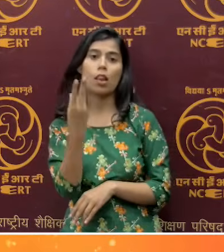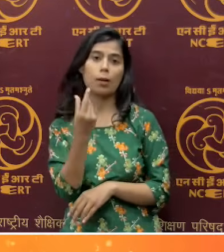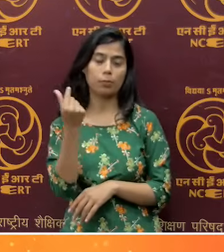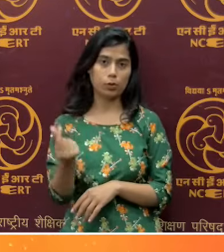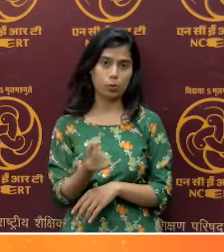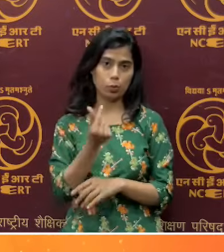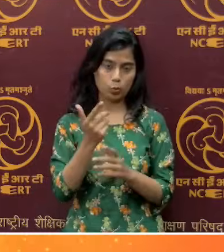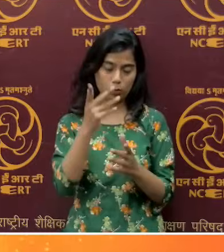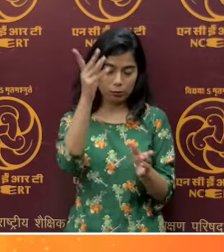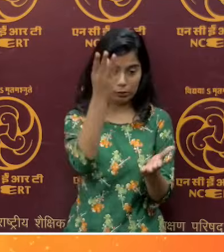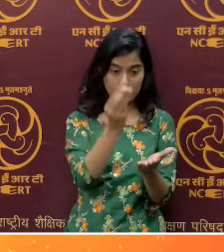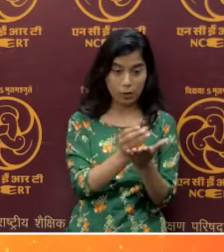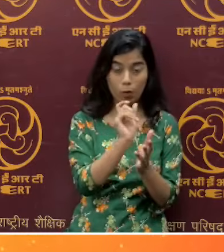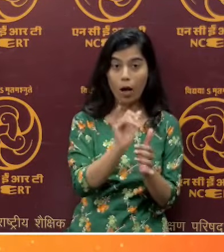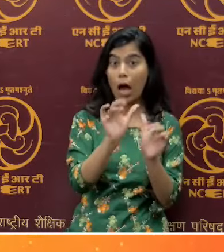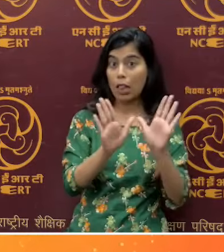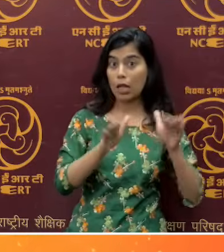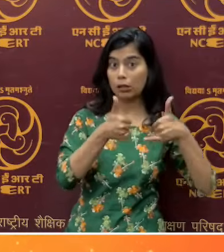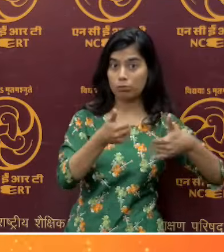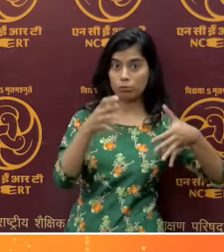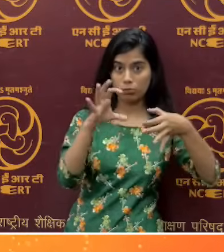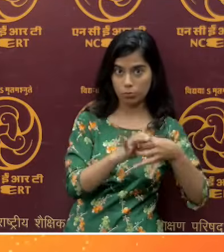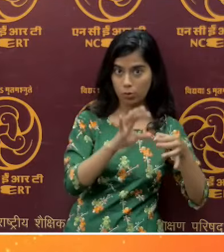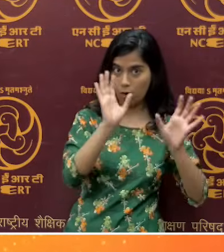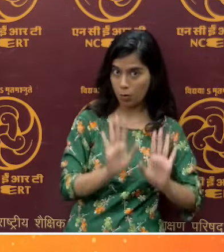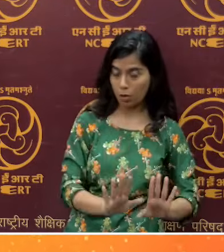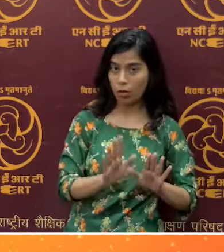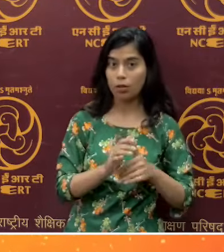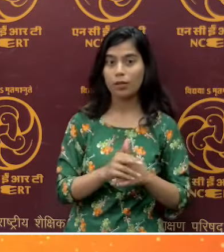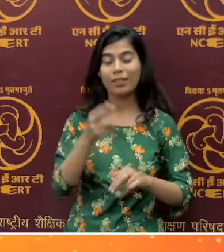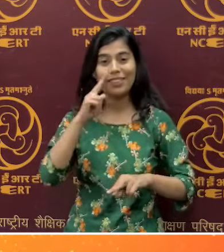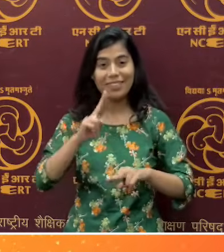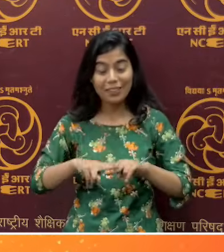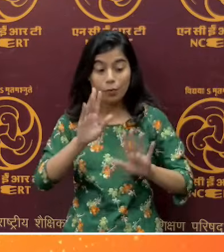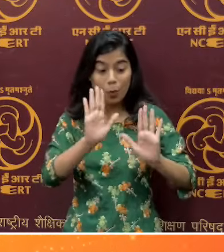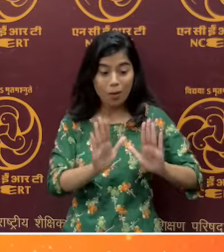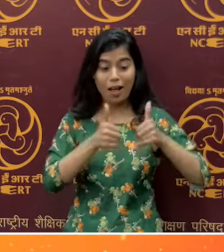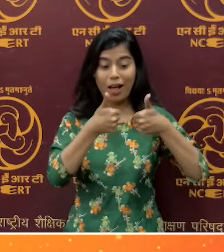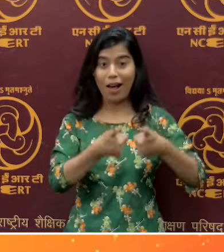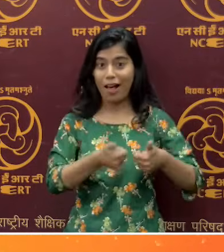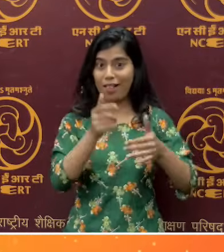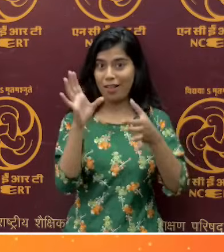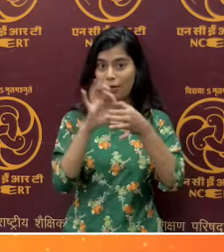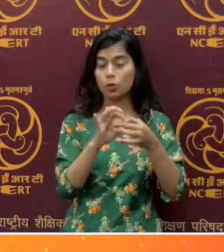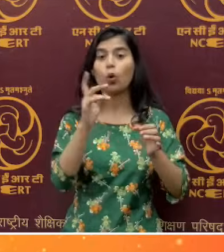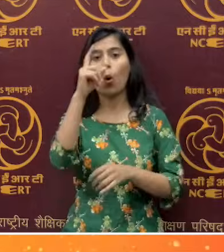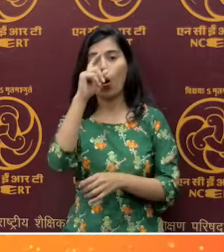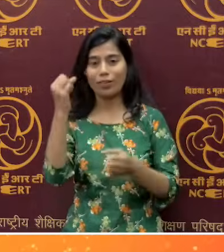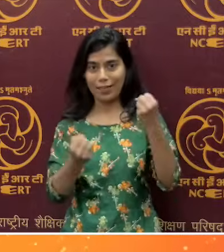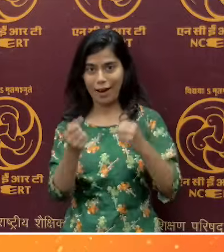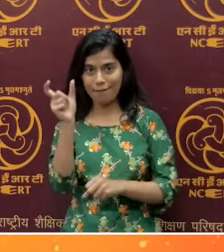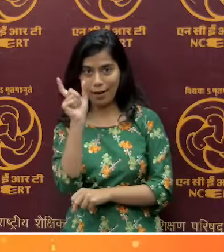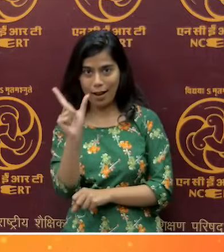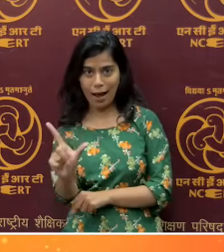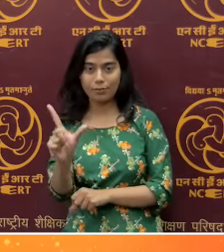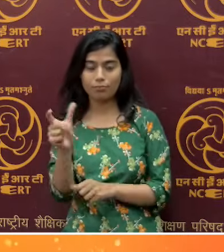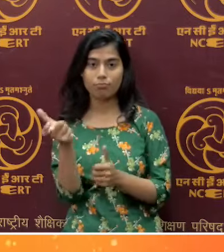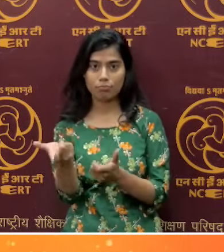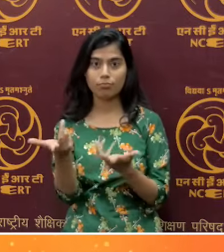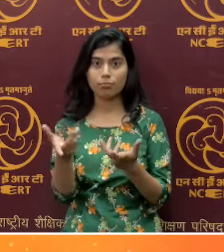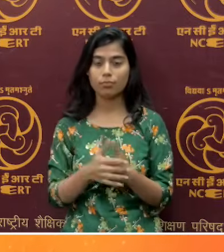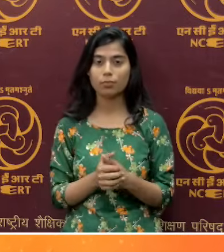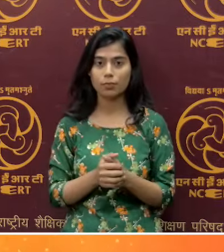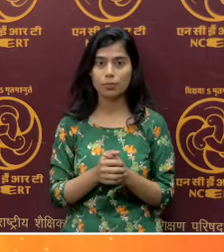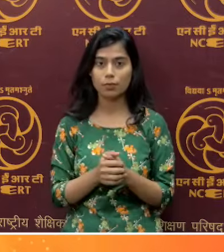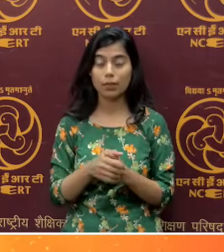associated with your Aadhaar number, it should work. Or if you try with your Aadhaar number, driving license, APAR ID, it will work in this